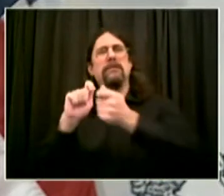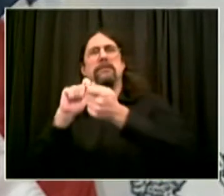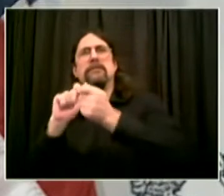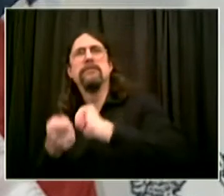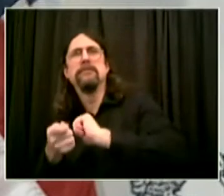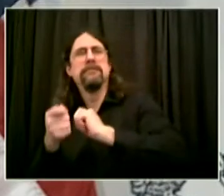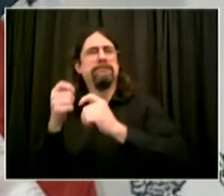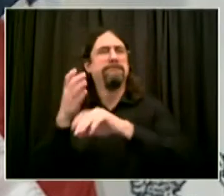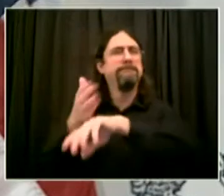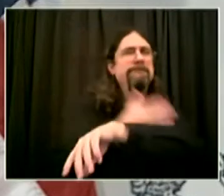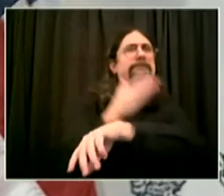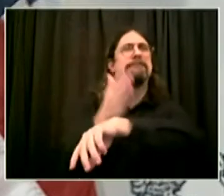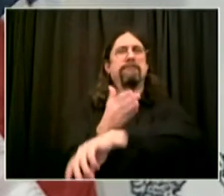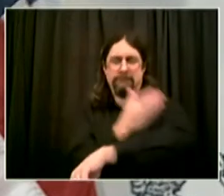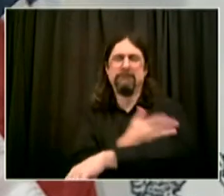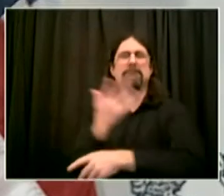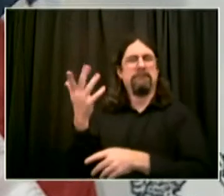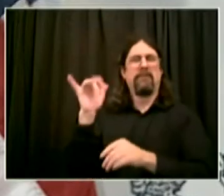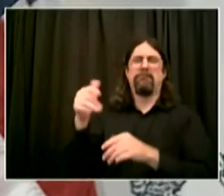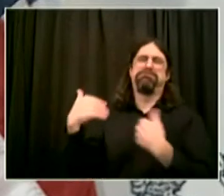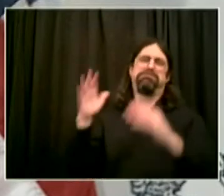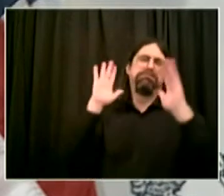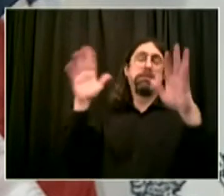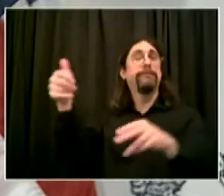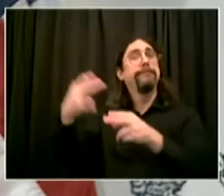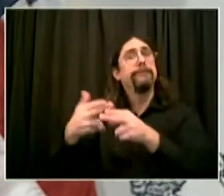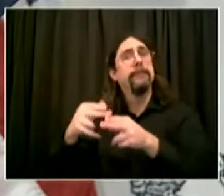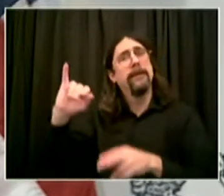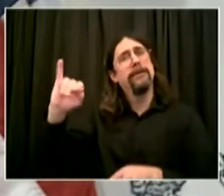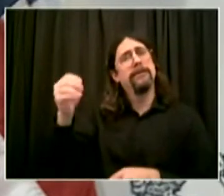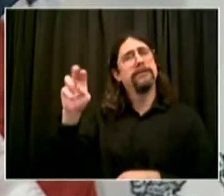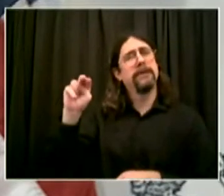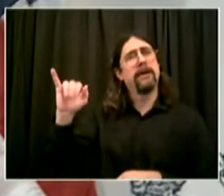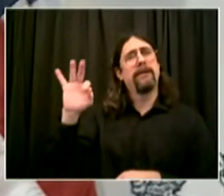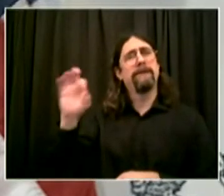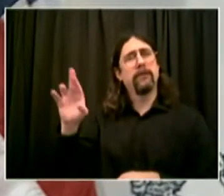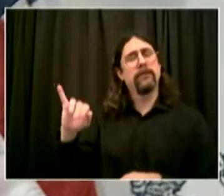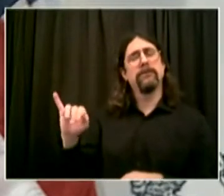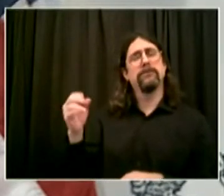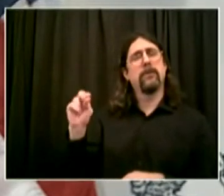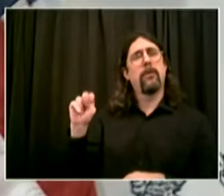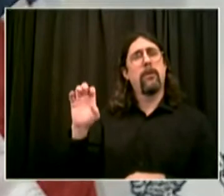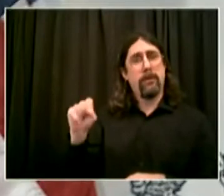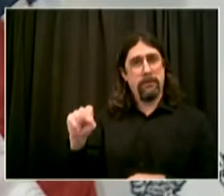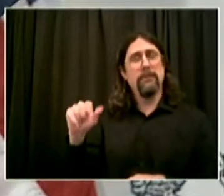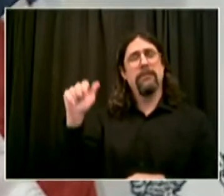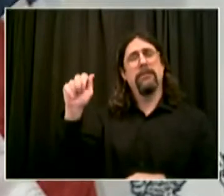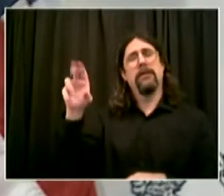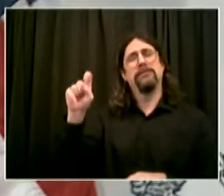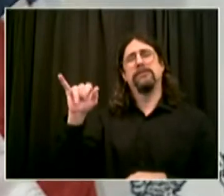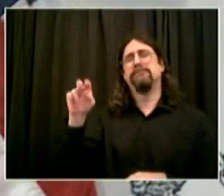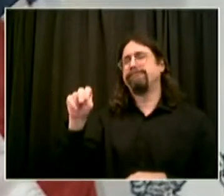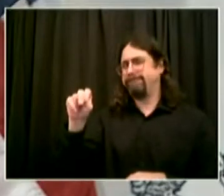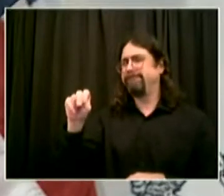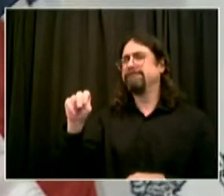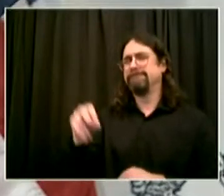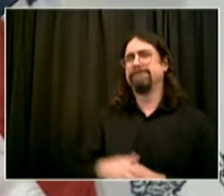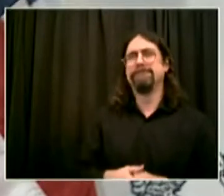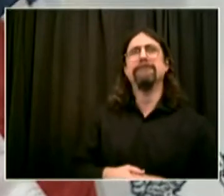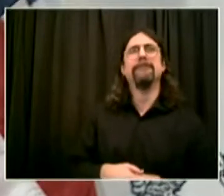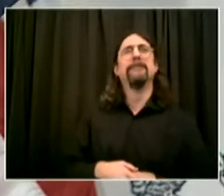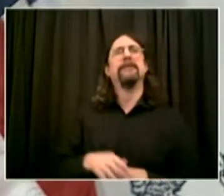played a particularly important role in the last months helping to bring forward the voices of communities so we could hear